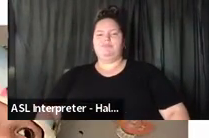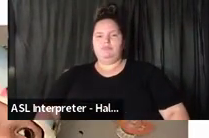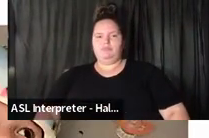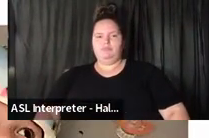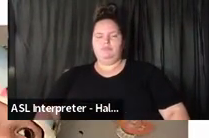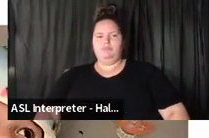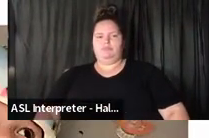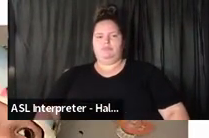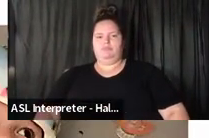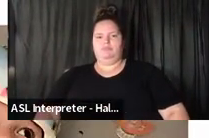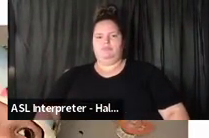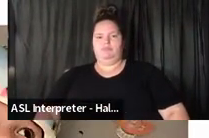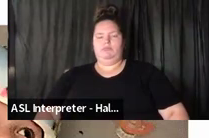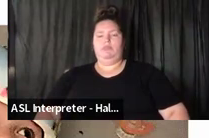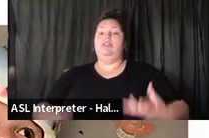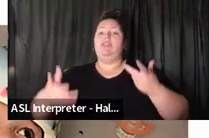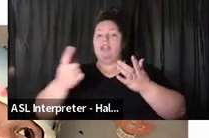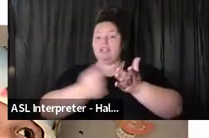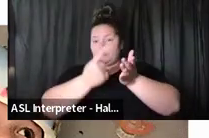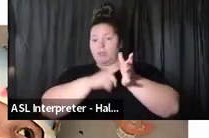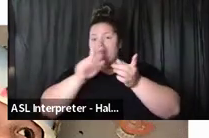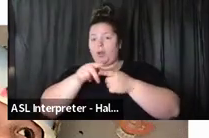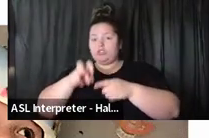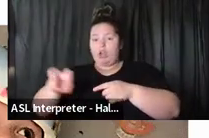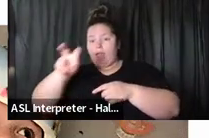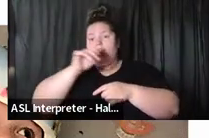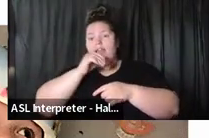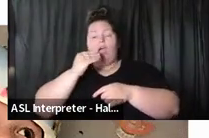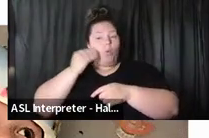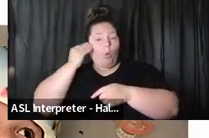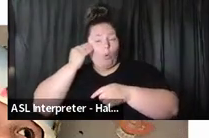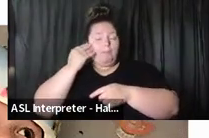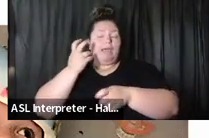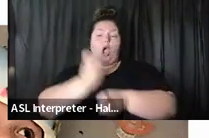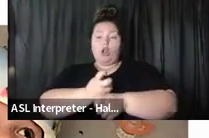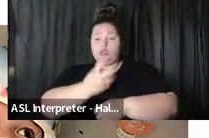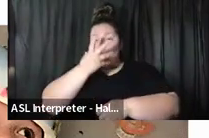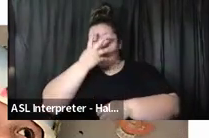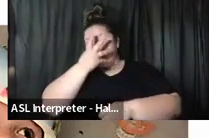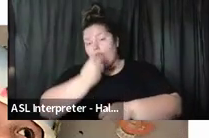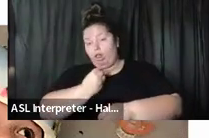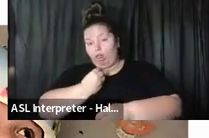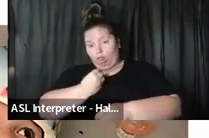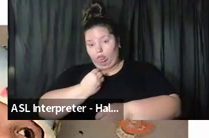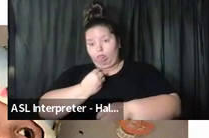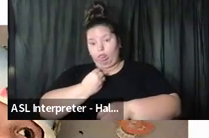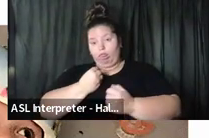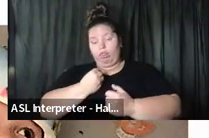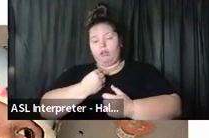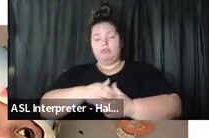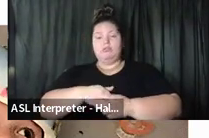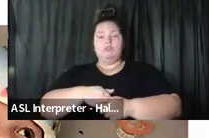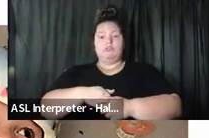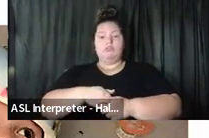Right. So even sometimes when you're traveling, you know, you're not at home, it's really hard to fall asleep. So sleep sacks, they